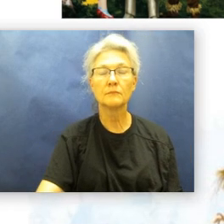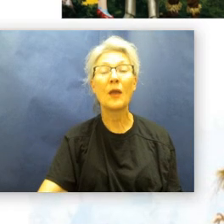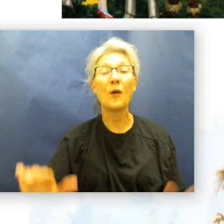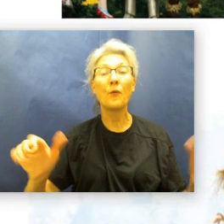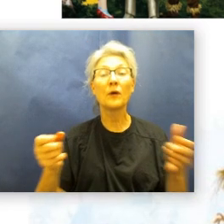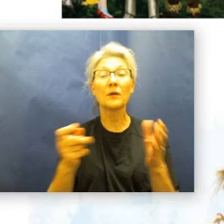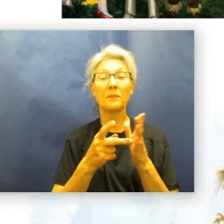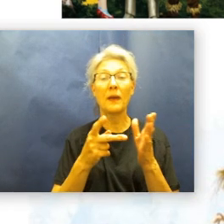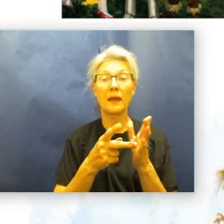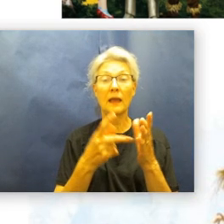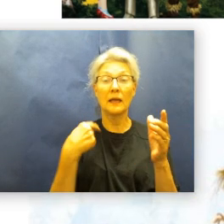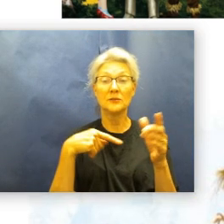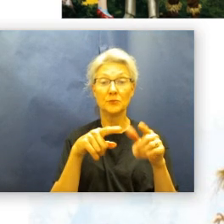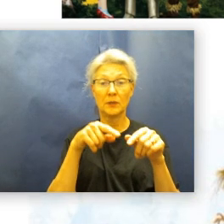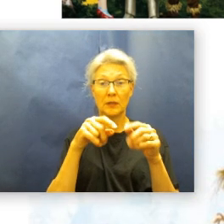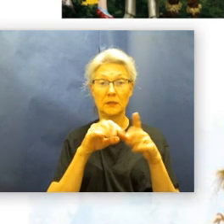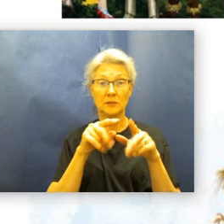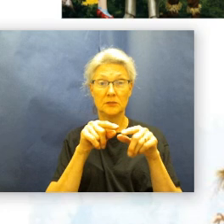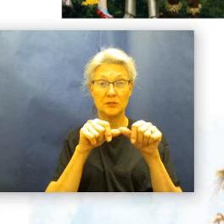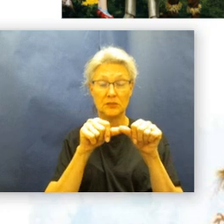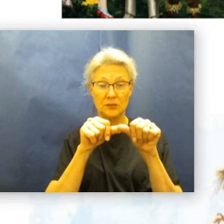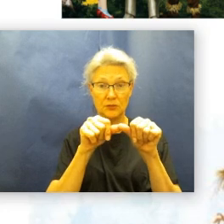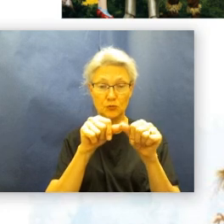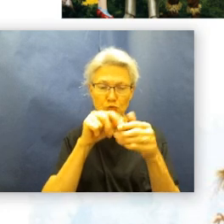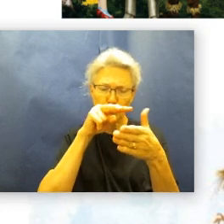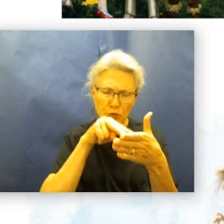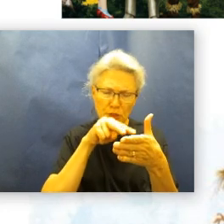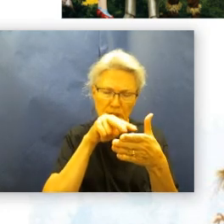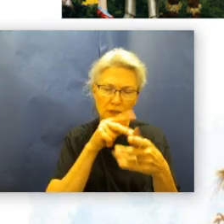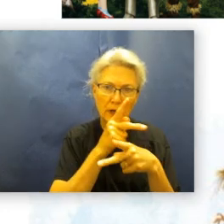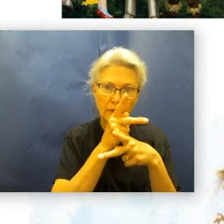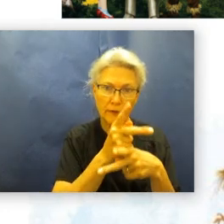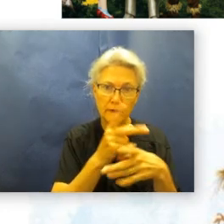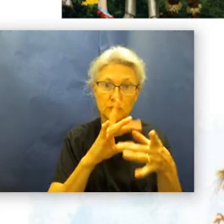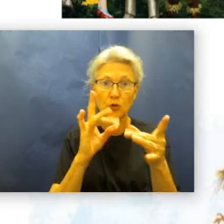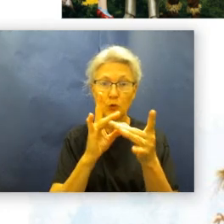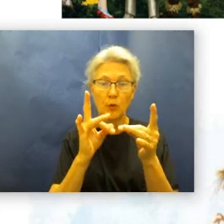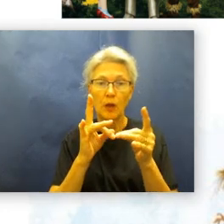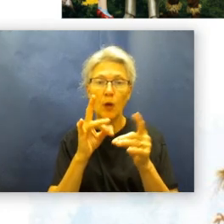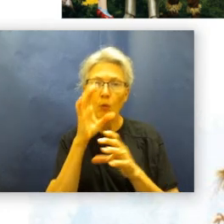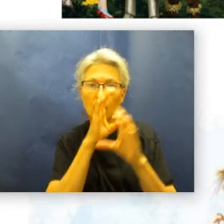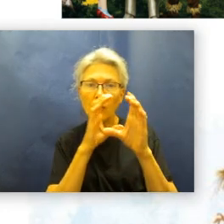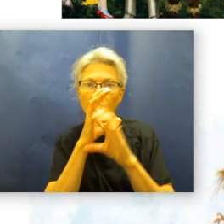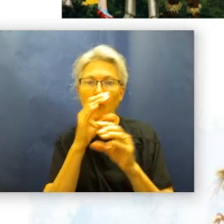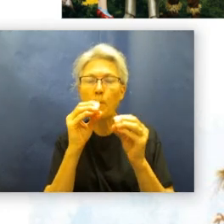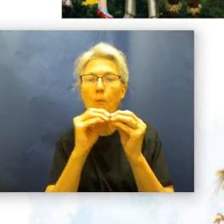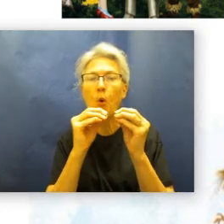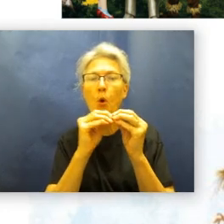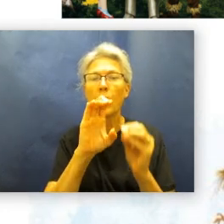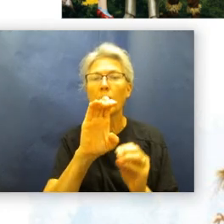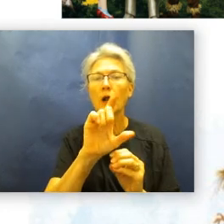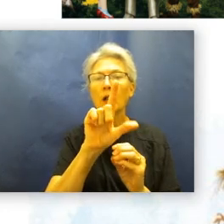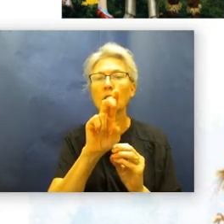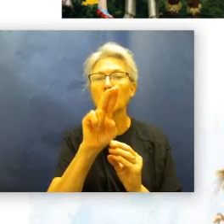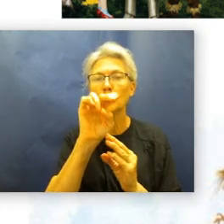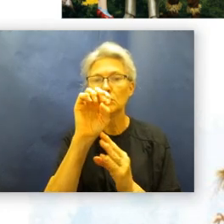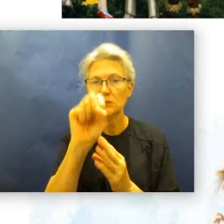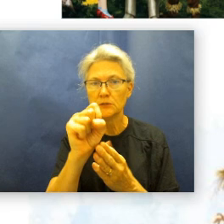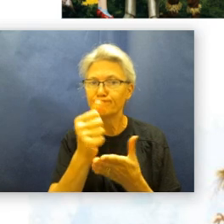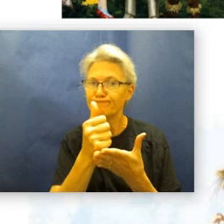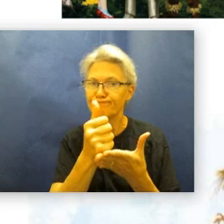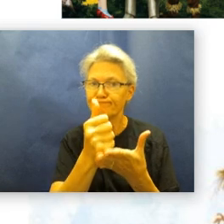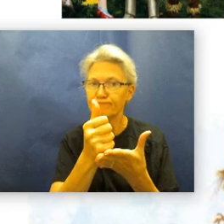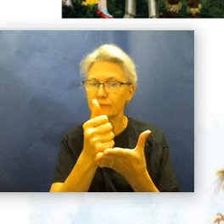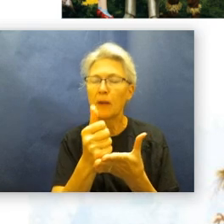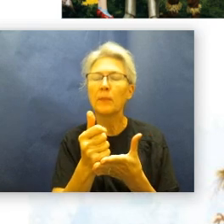Welcome back. As we continue to close read our text, we will look for more clues that will help add more supporting evidence